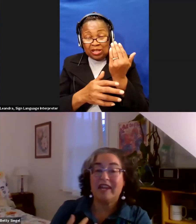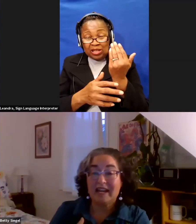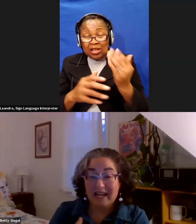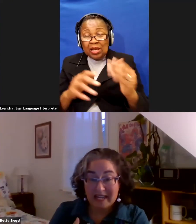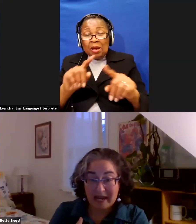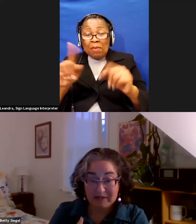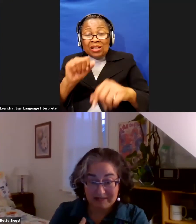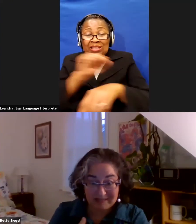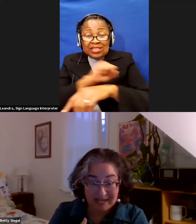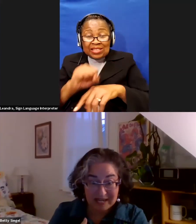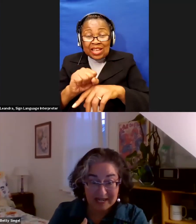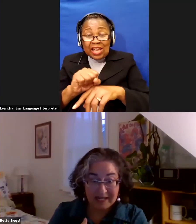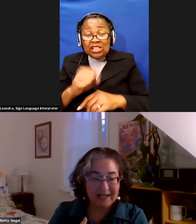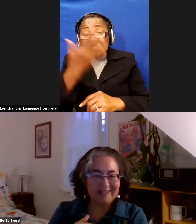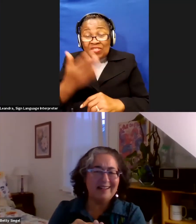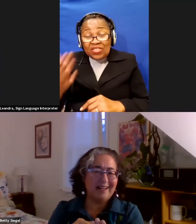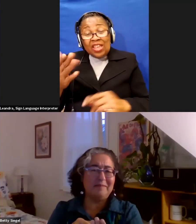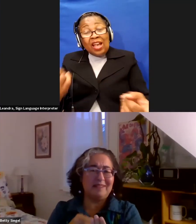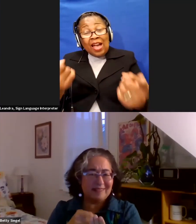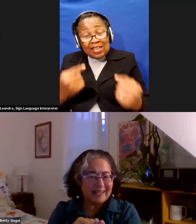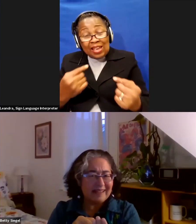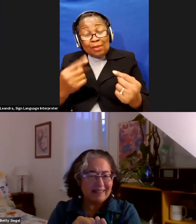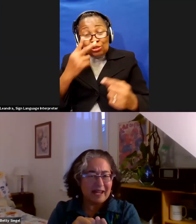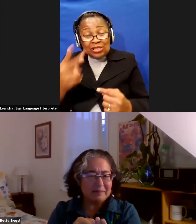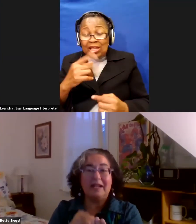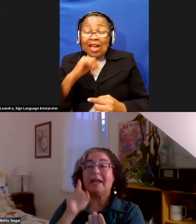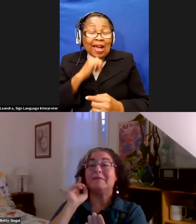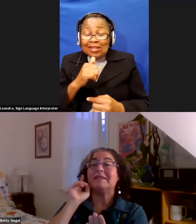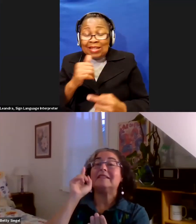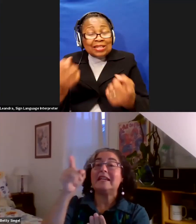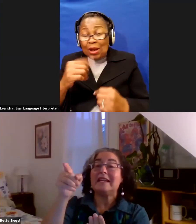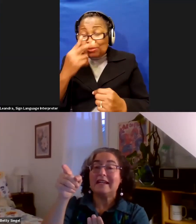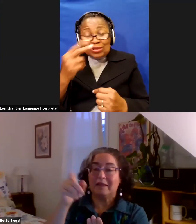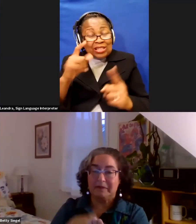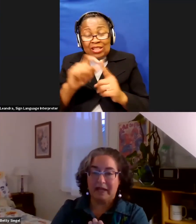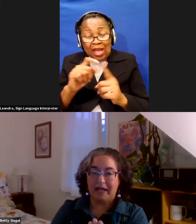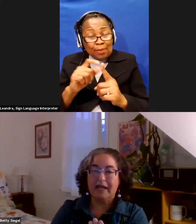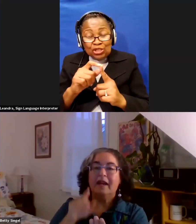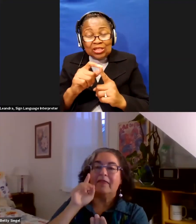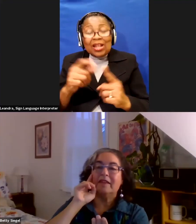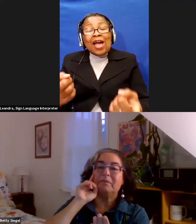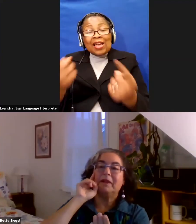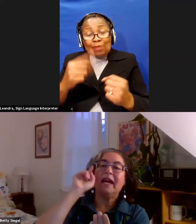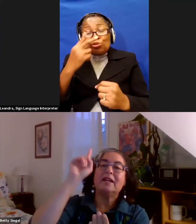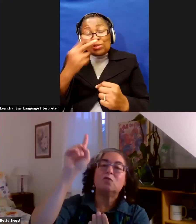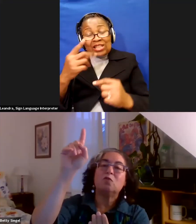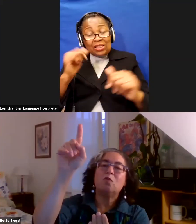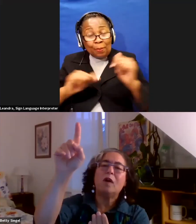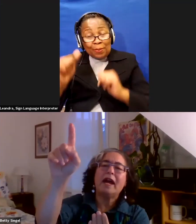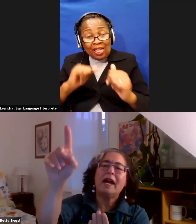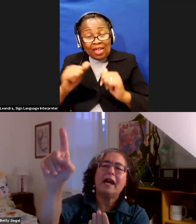the thing I came to see, I didn't come to see the captioning, I came to see the play. The play